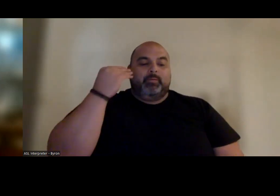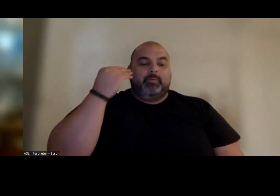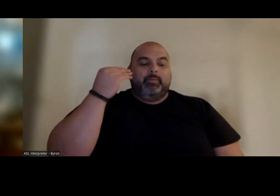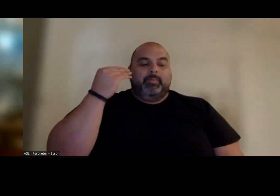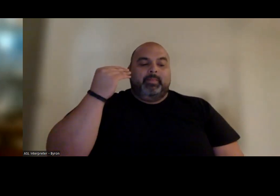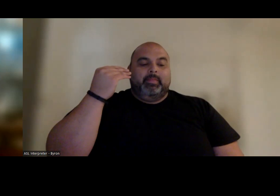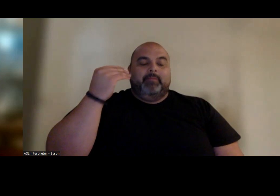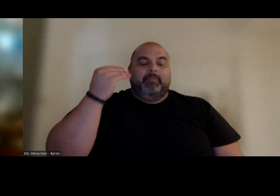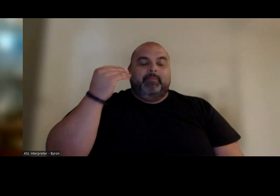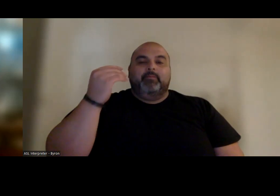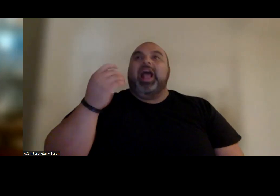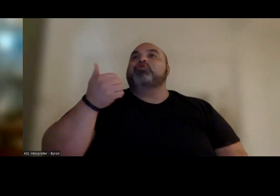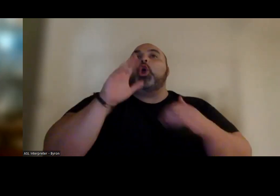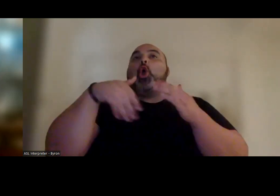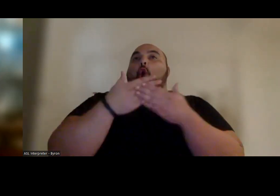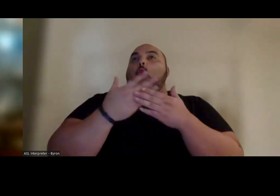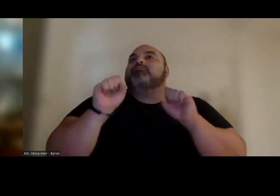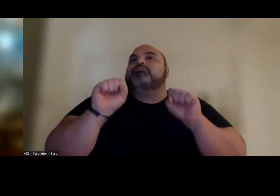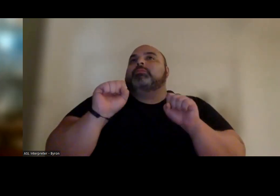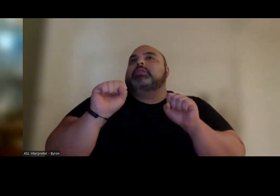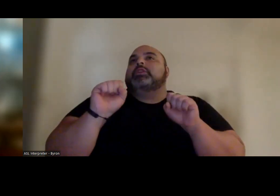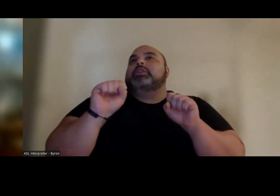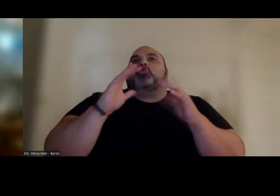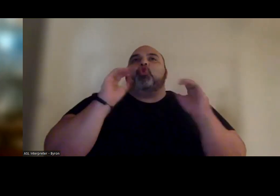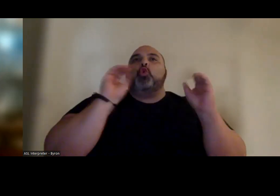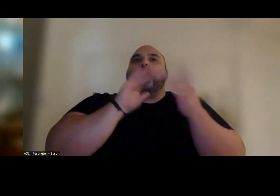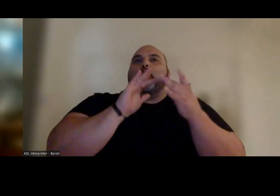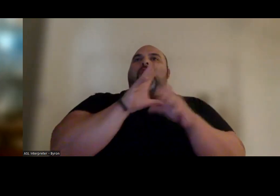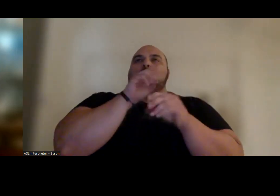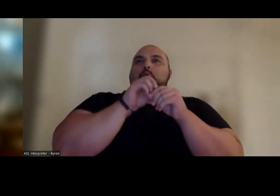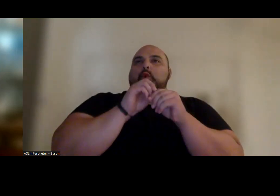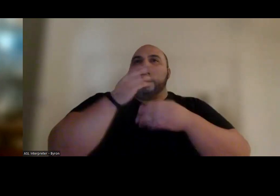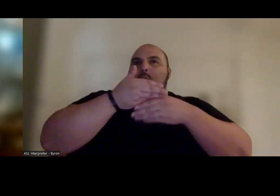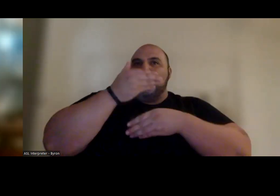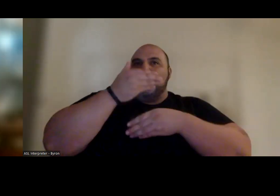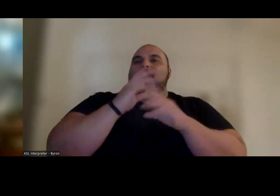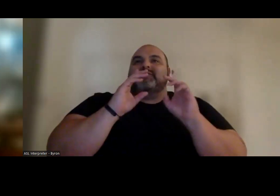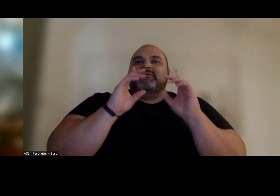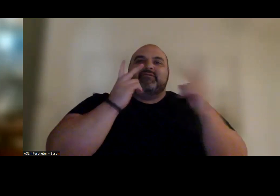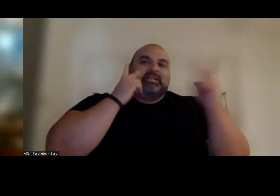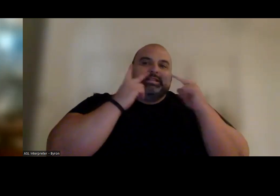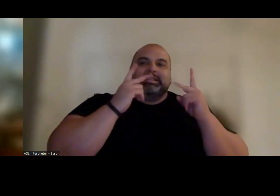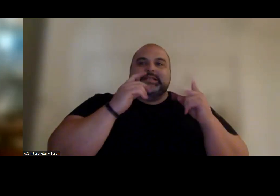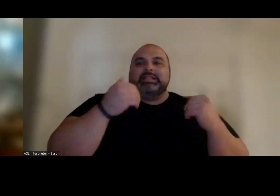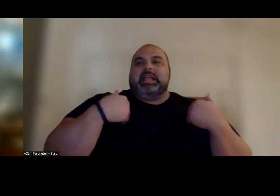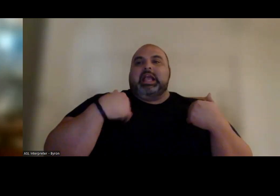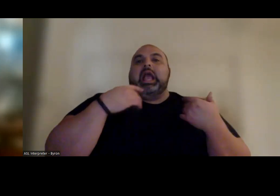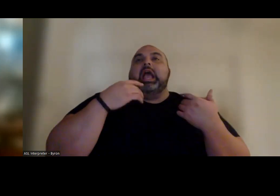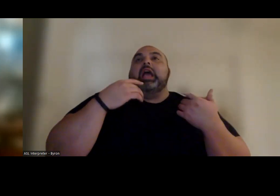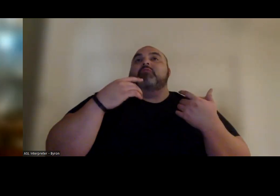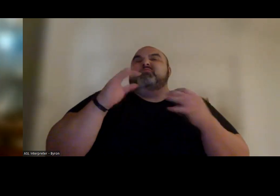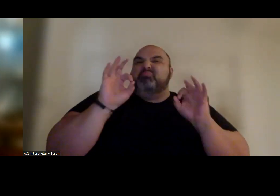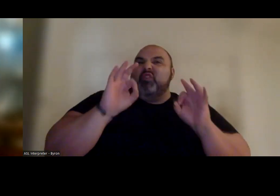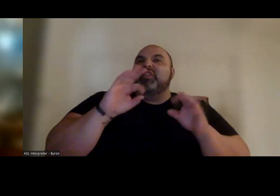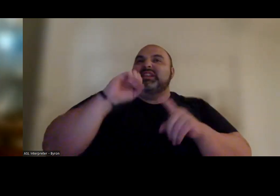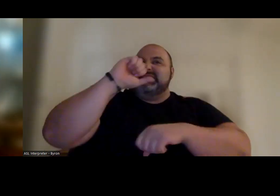more contact with him. But everything, including window visits, and this facility has ideal settings for window visits, were